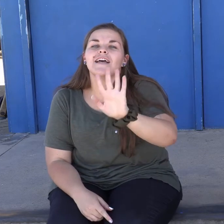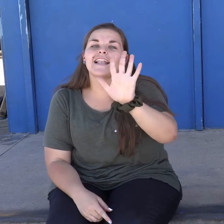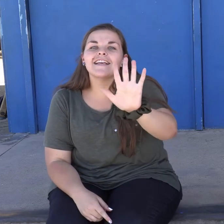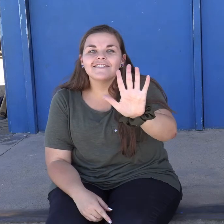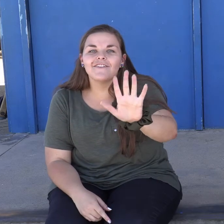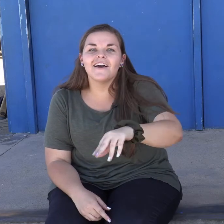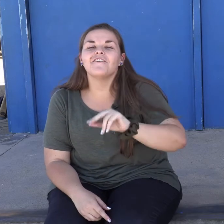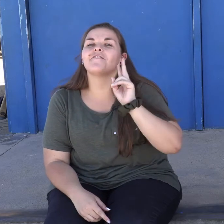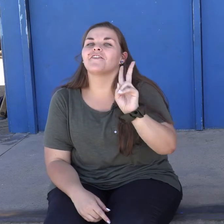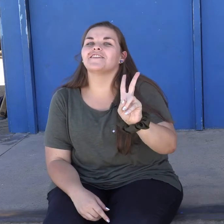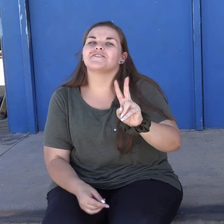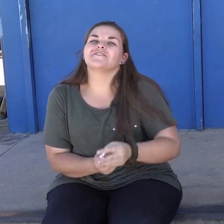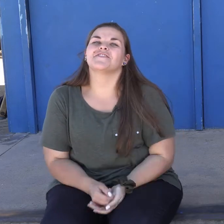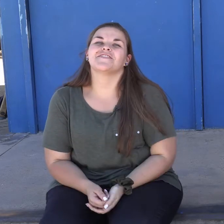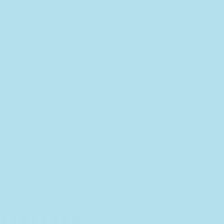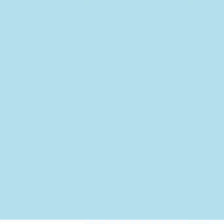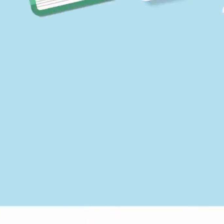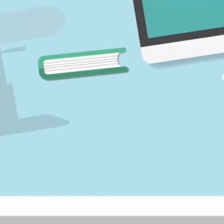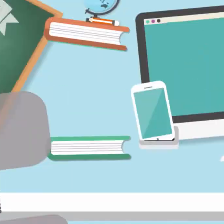two, lesson five for grade two.